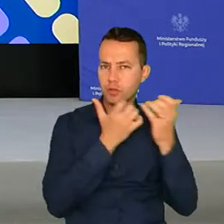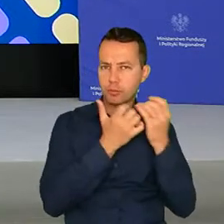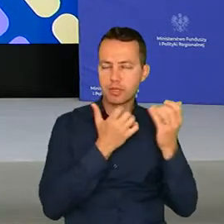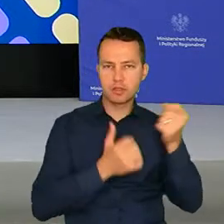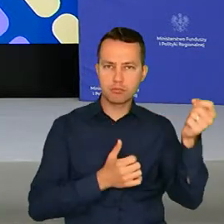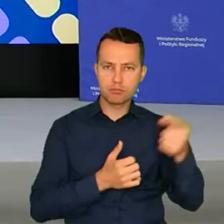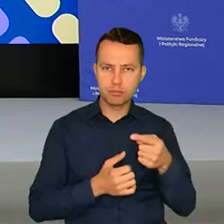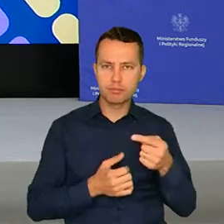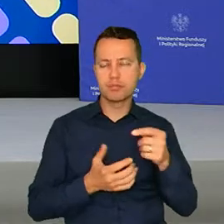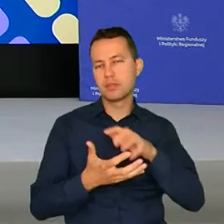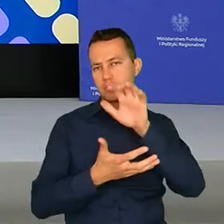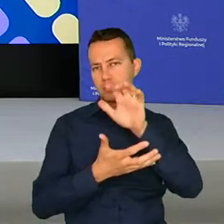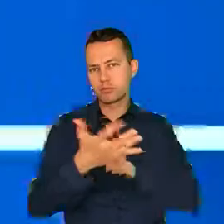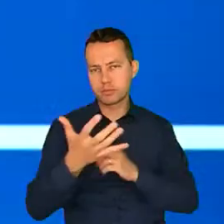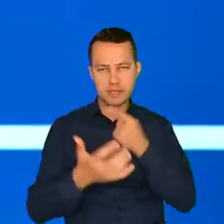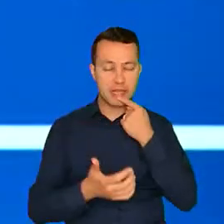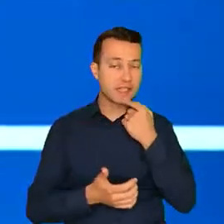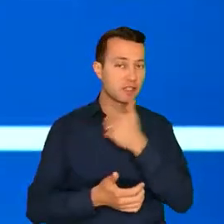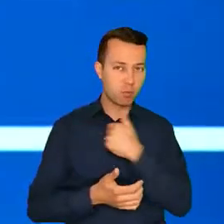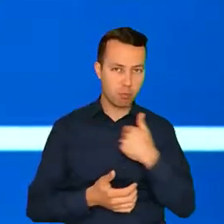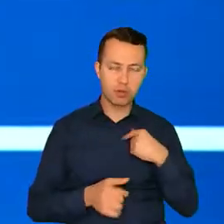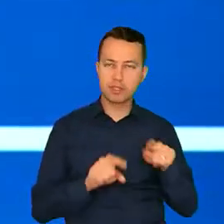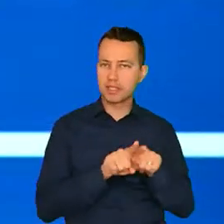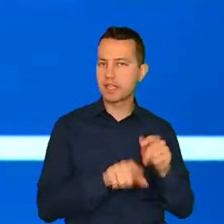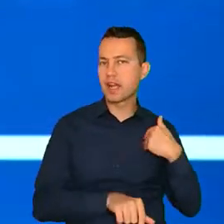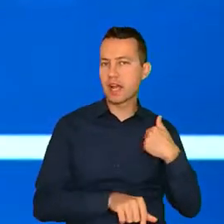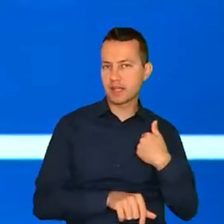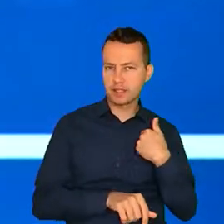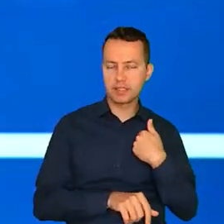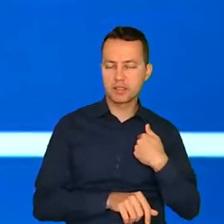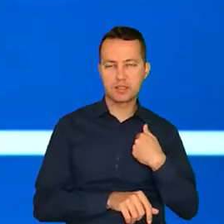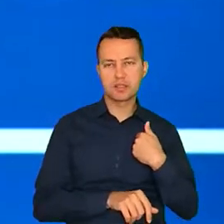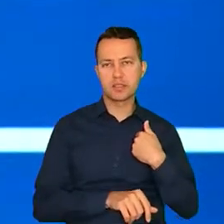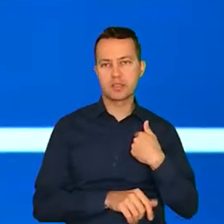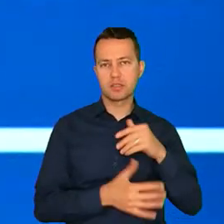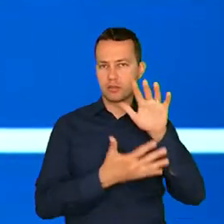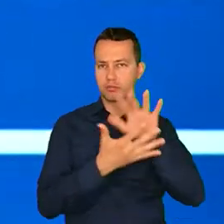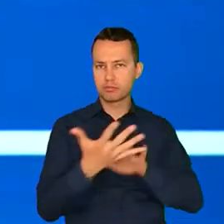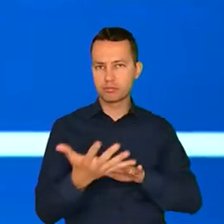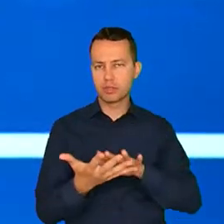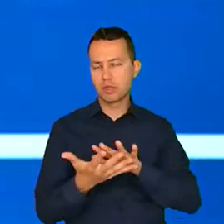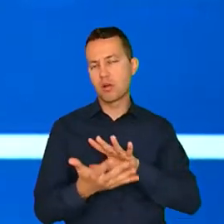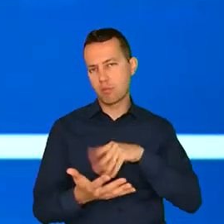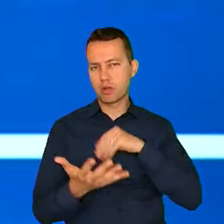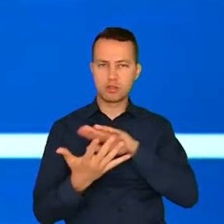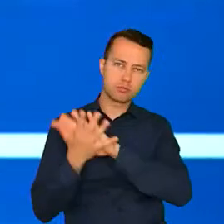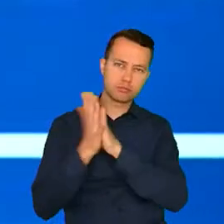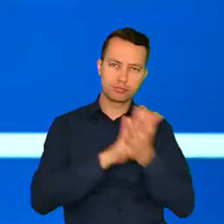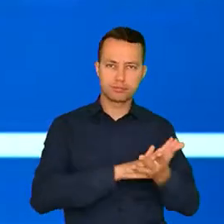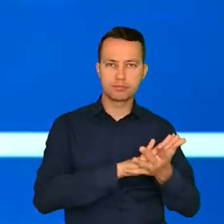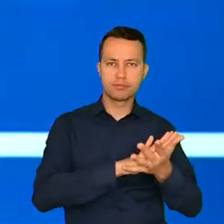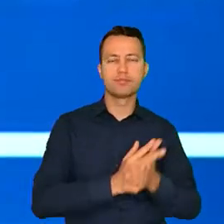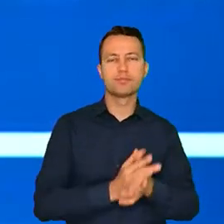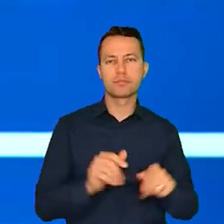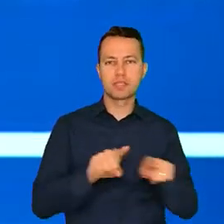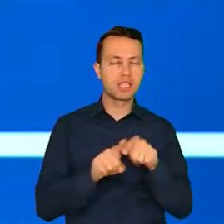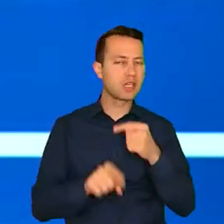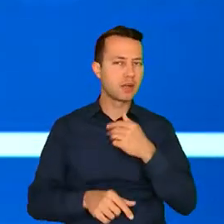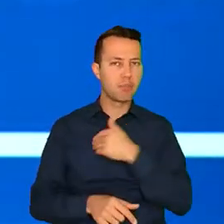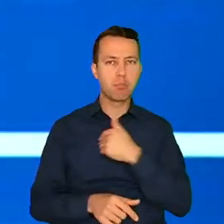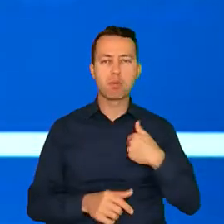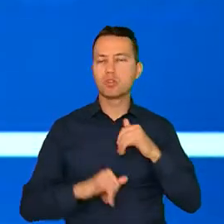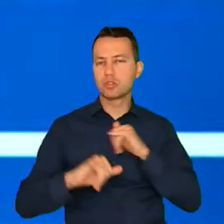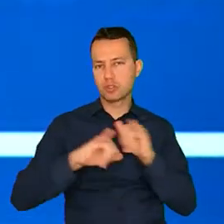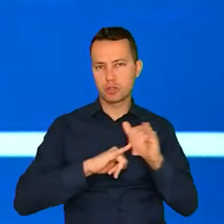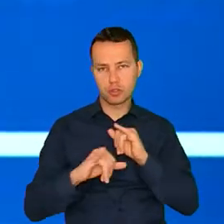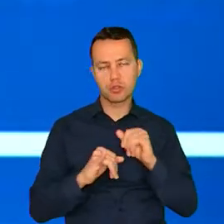information about the directive in Polish and English, as well as Polish government's position